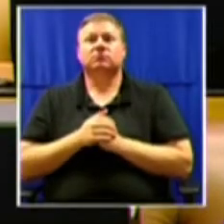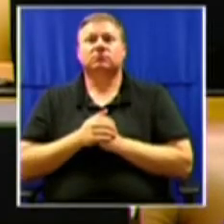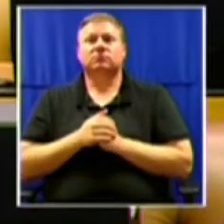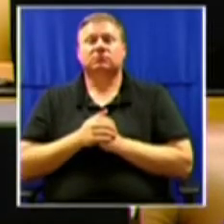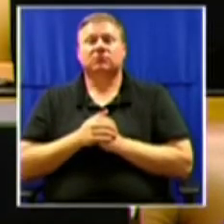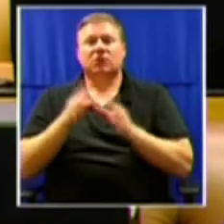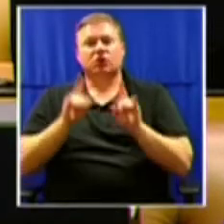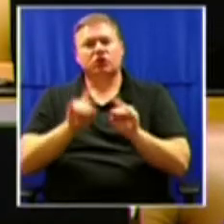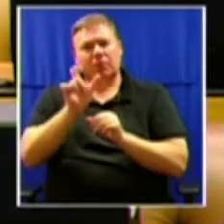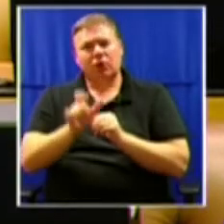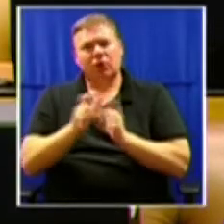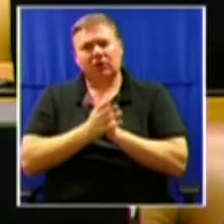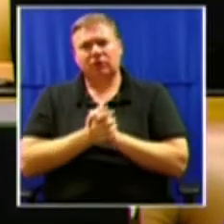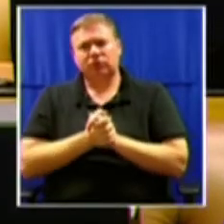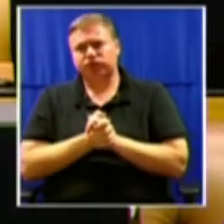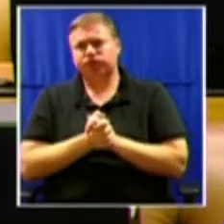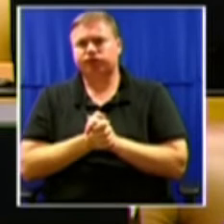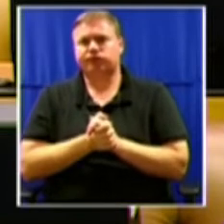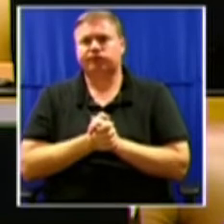Chairperson,